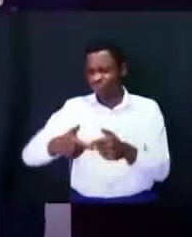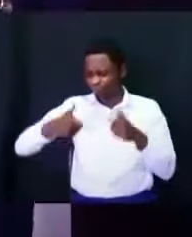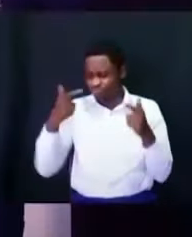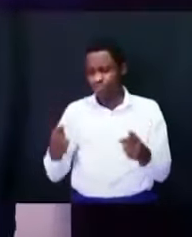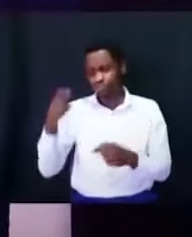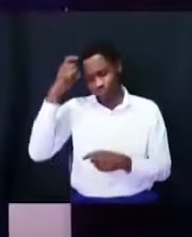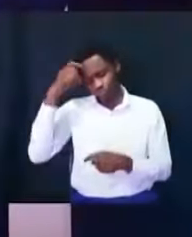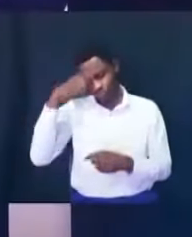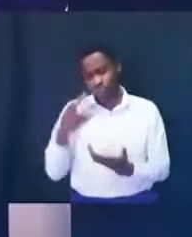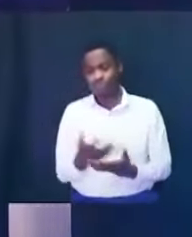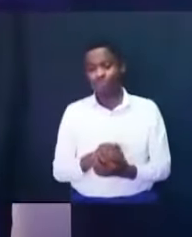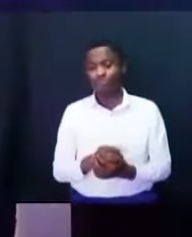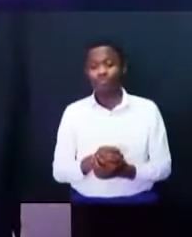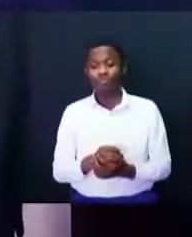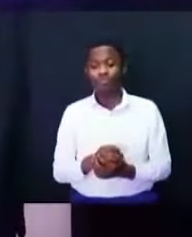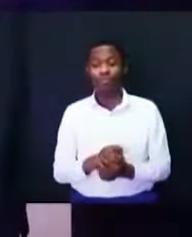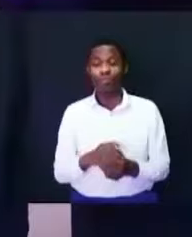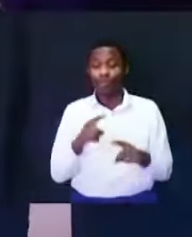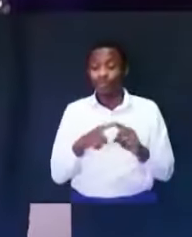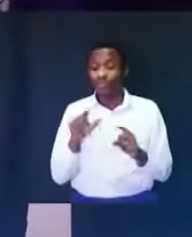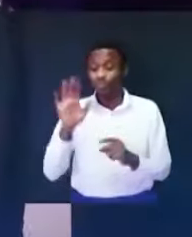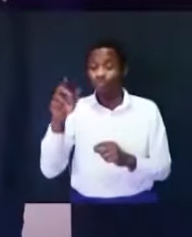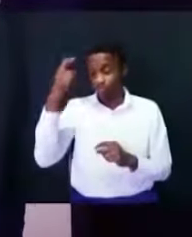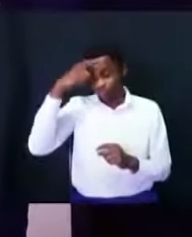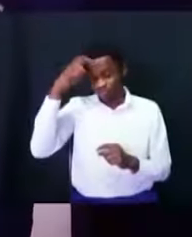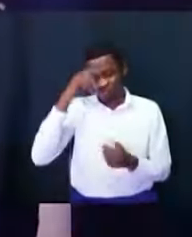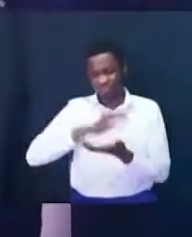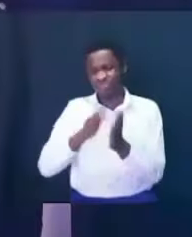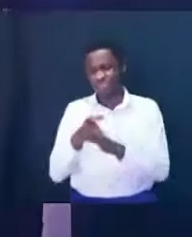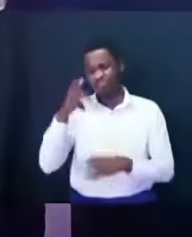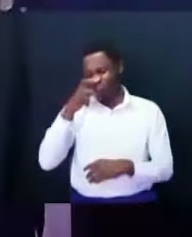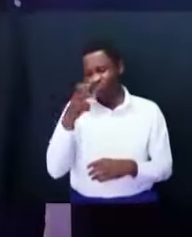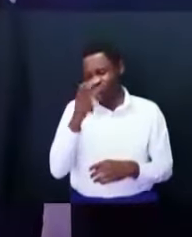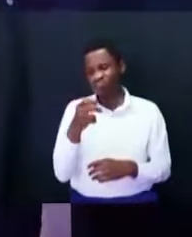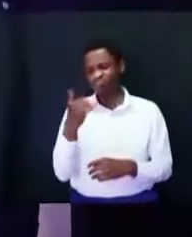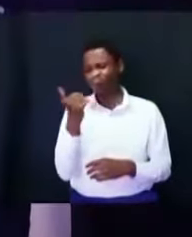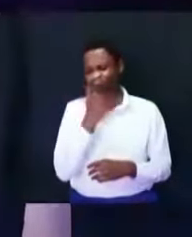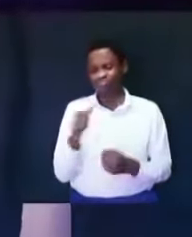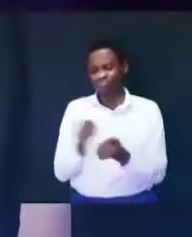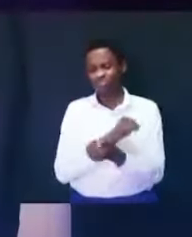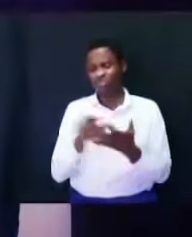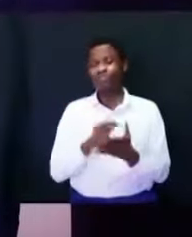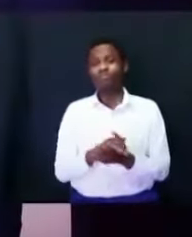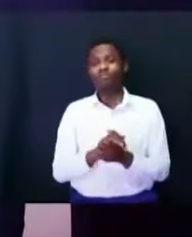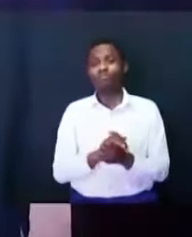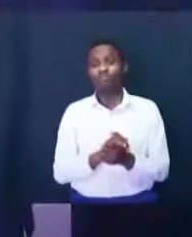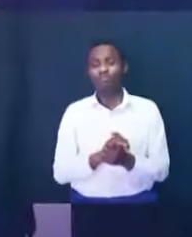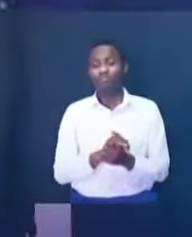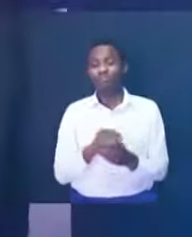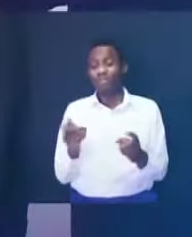wisdom but the Bible says that he has corrupted his wisdom and he's a